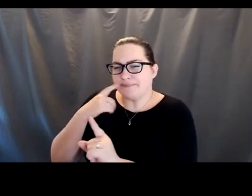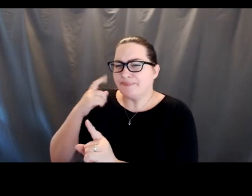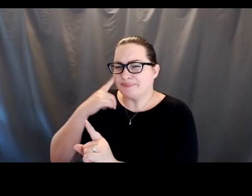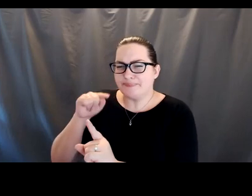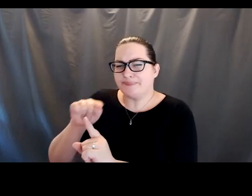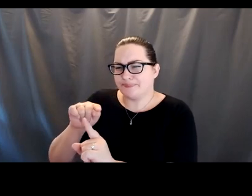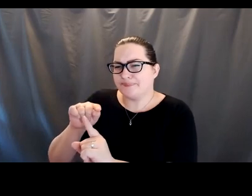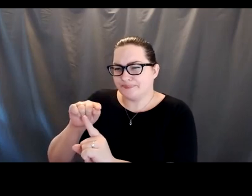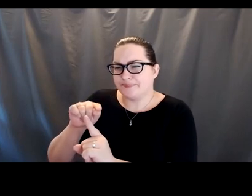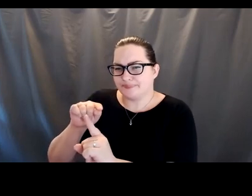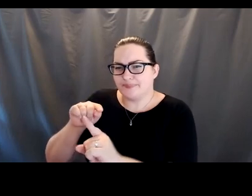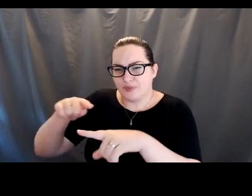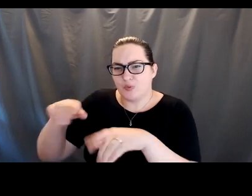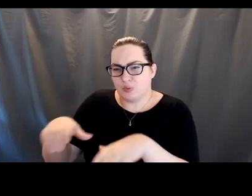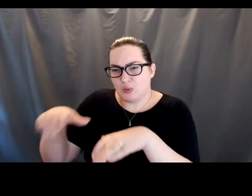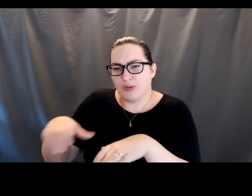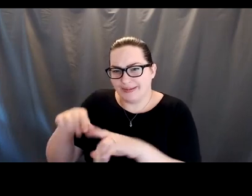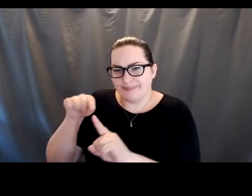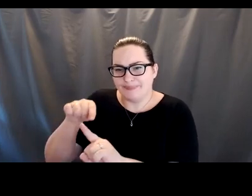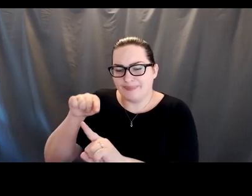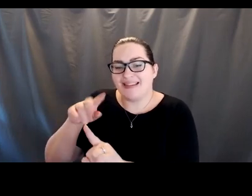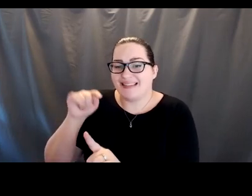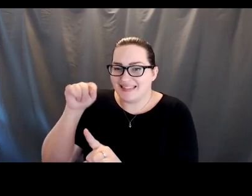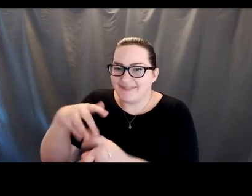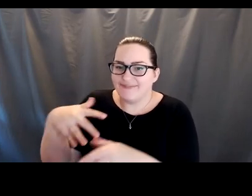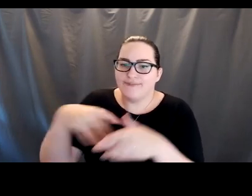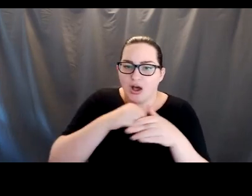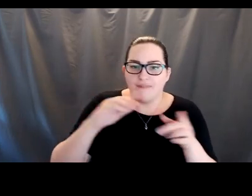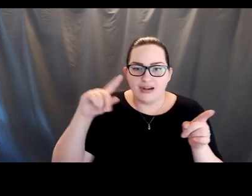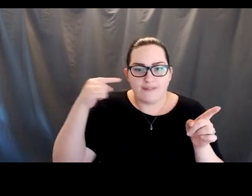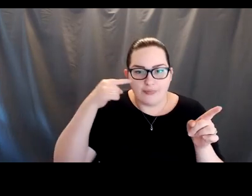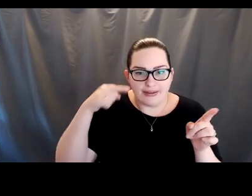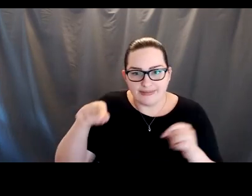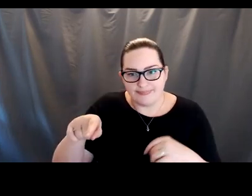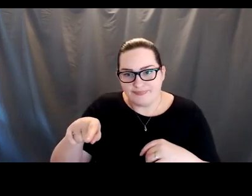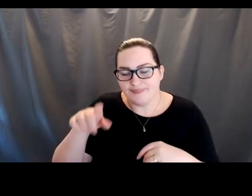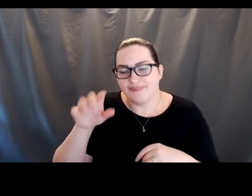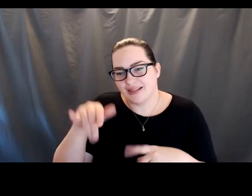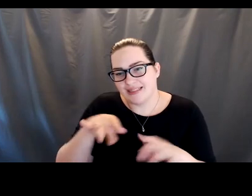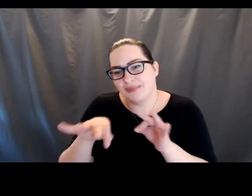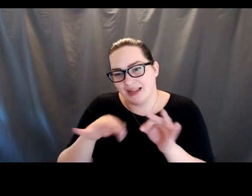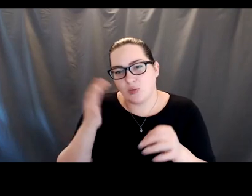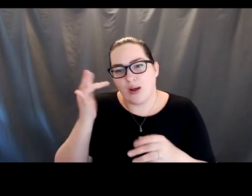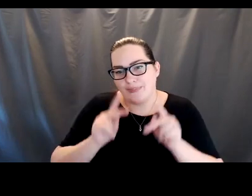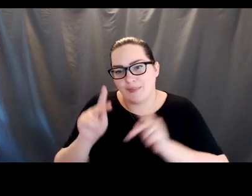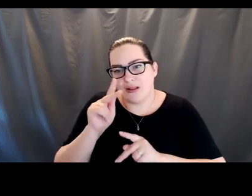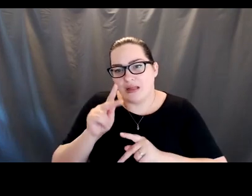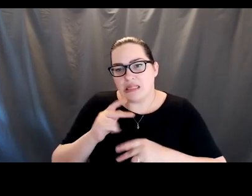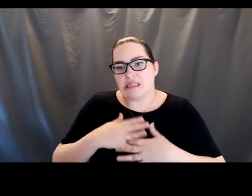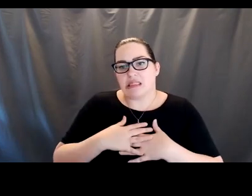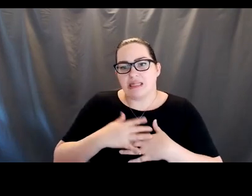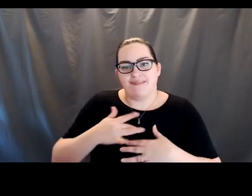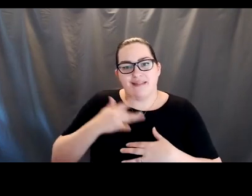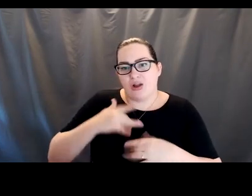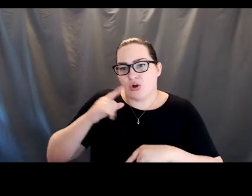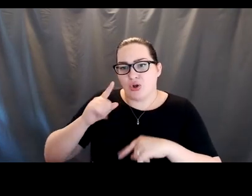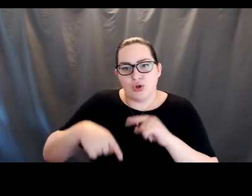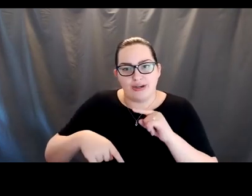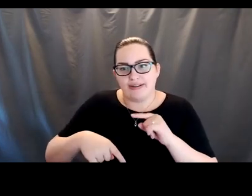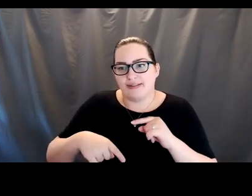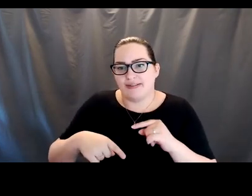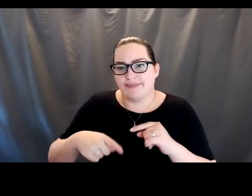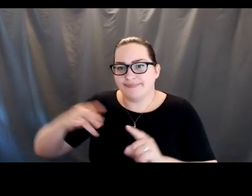parliament, which may have explained why nobody was naming him, and that there was one investigator assigned to the case. It